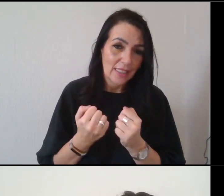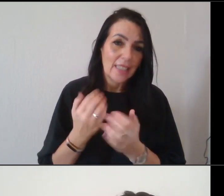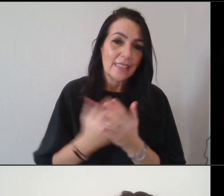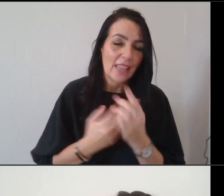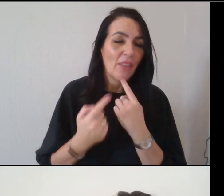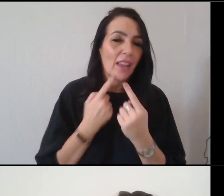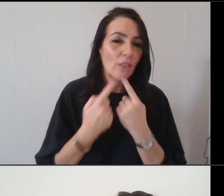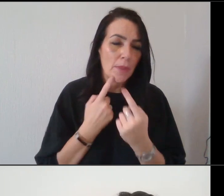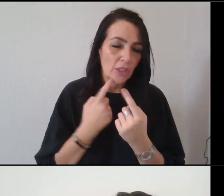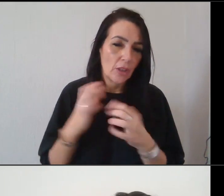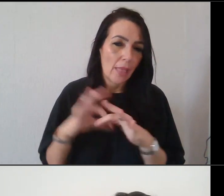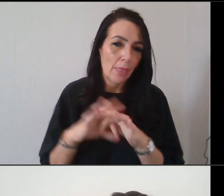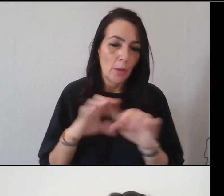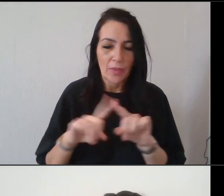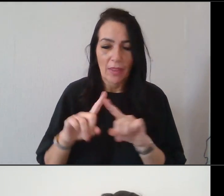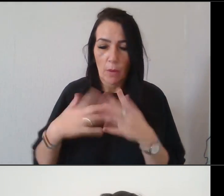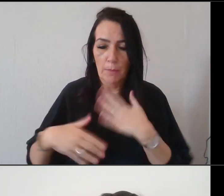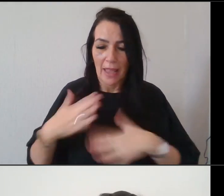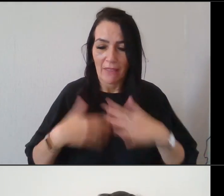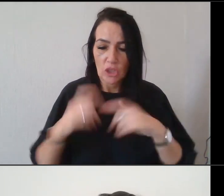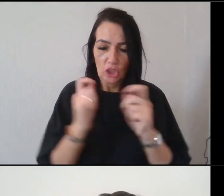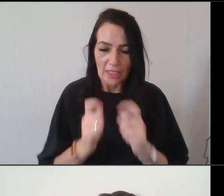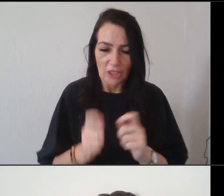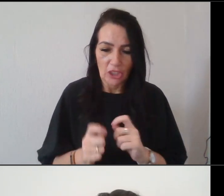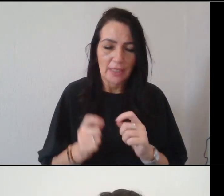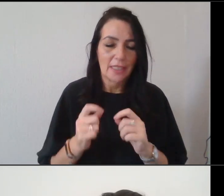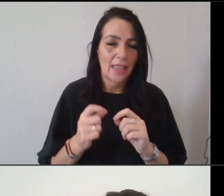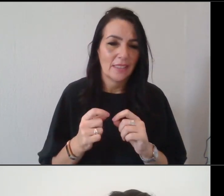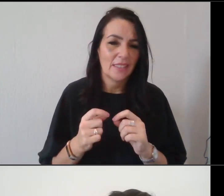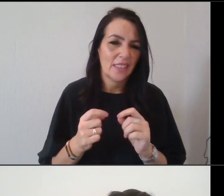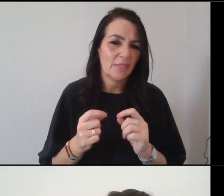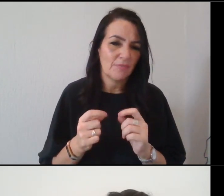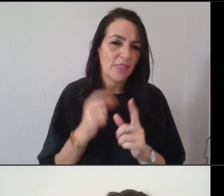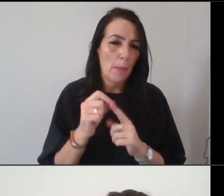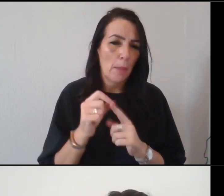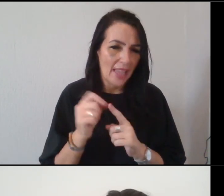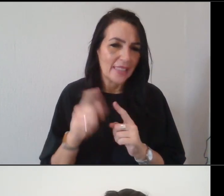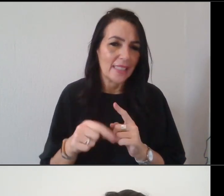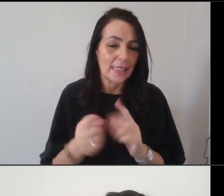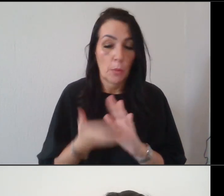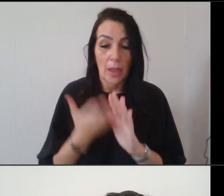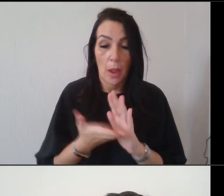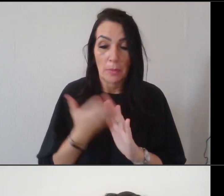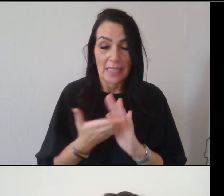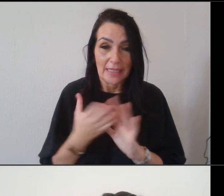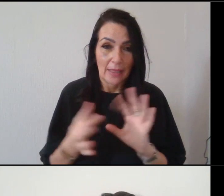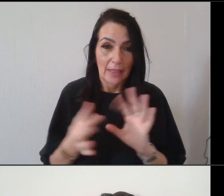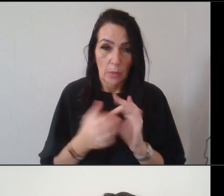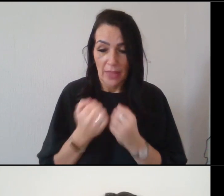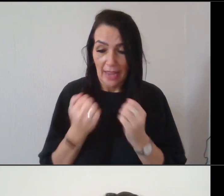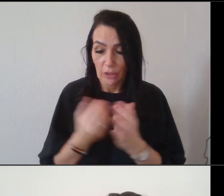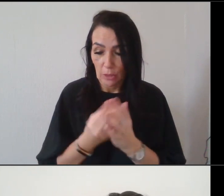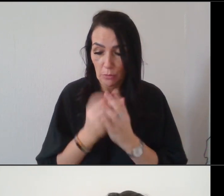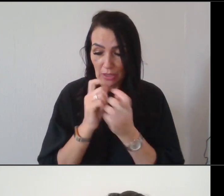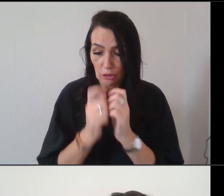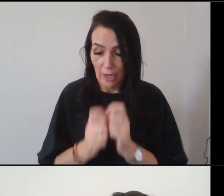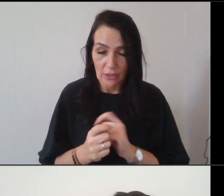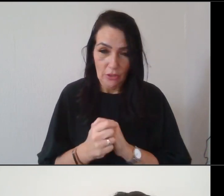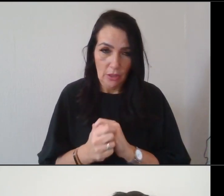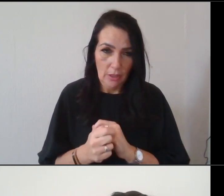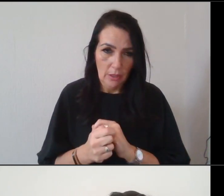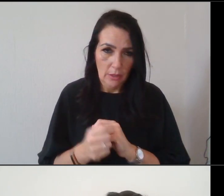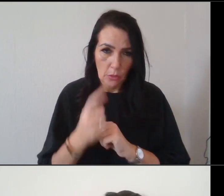information related to different behavioral changes and appliances, which we update with every energy price change. So you can sort of enrich